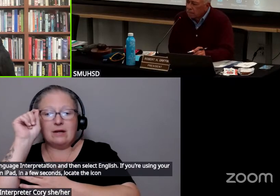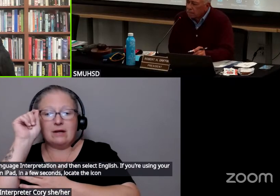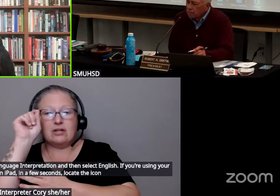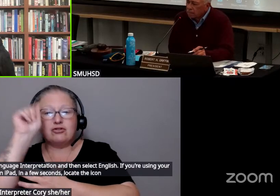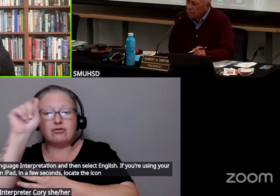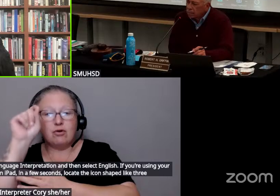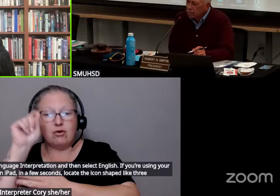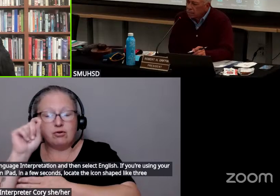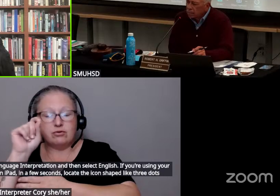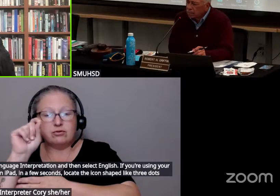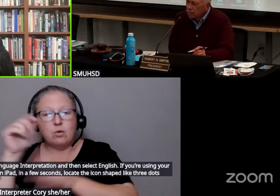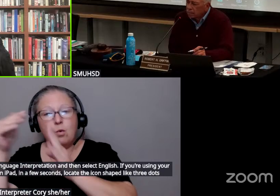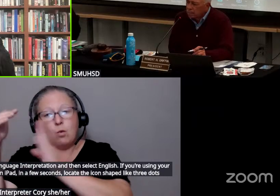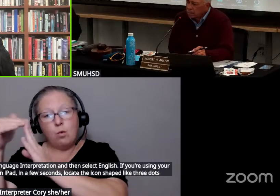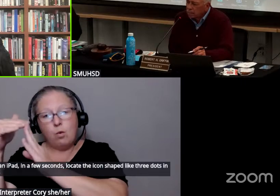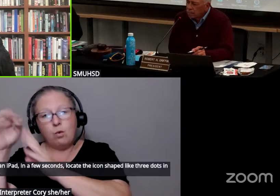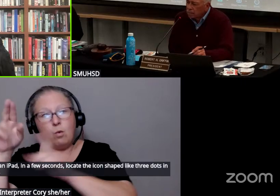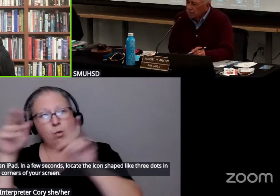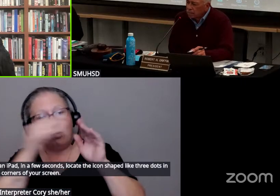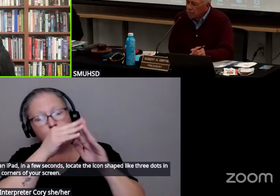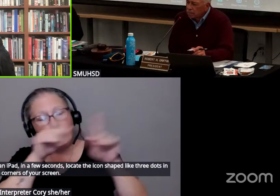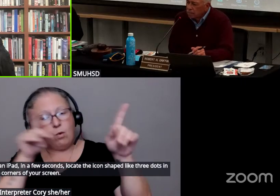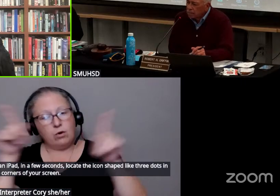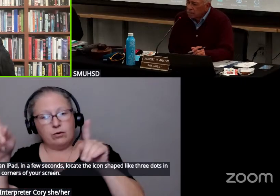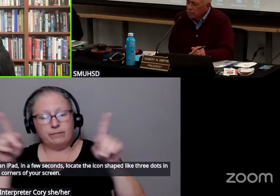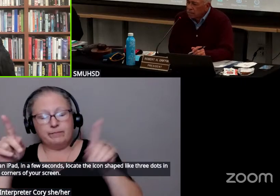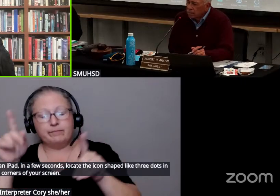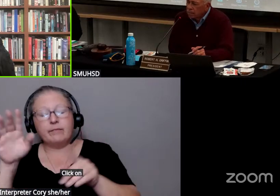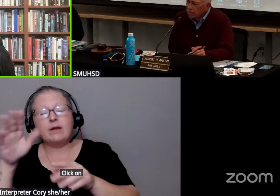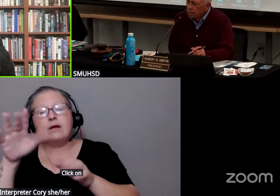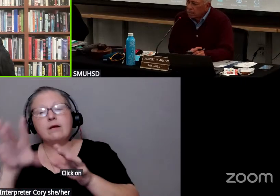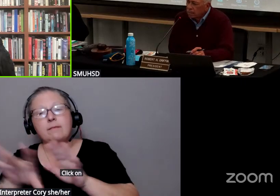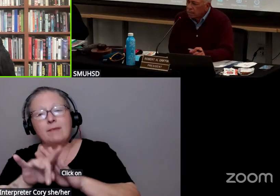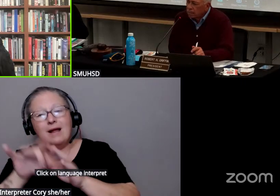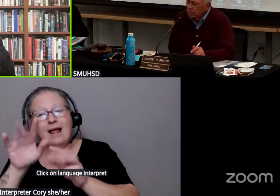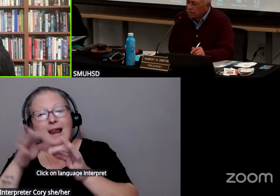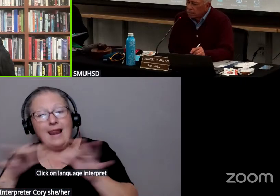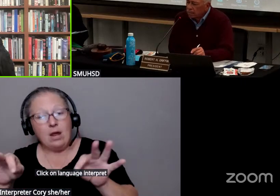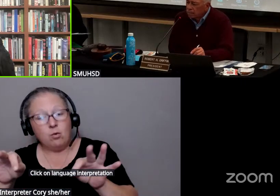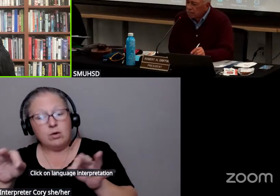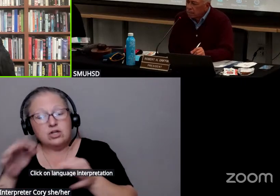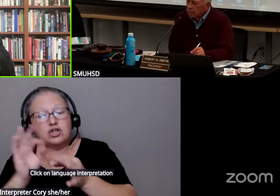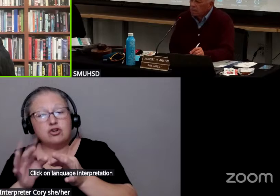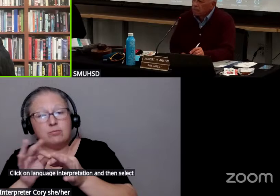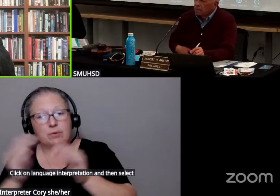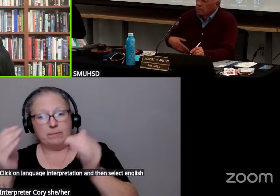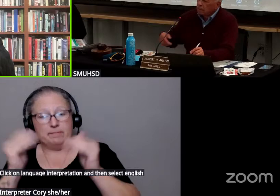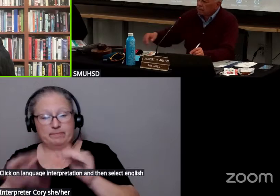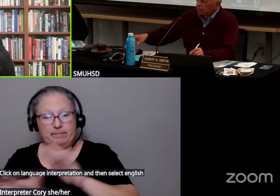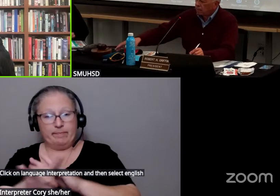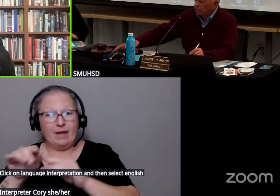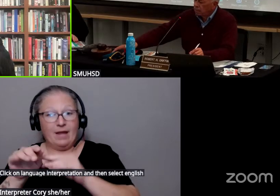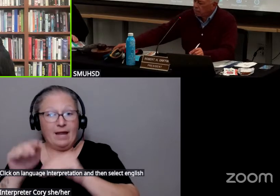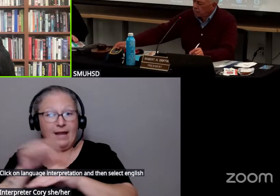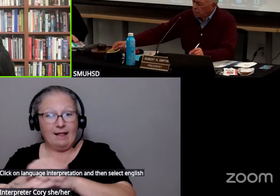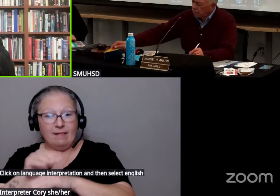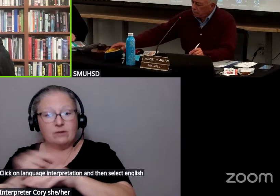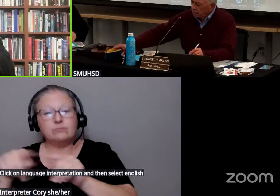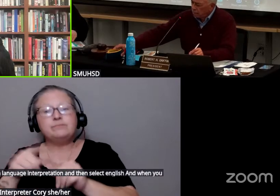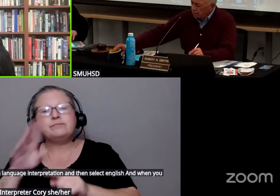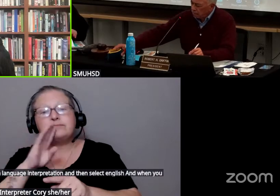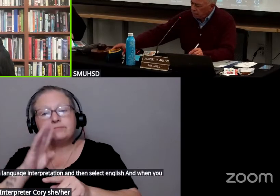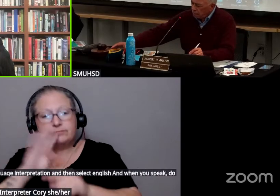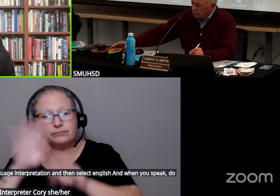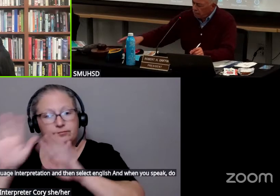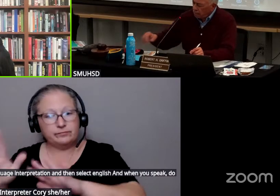dots in one of the corners of your screen. Click on Language Interpretation and then select English. And when you speak, do so at a